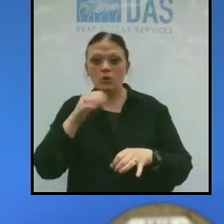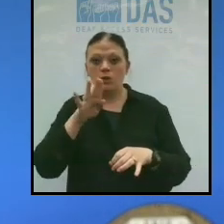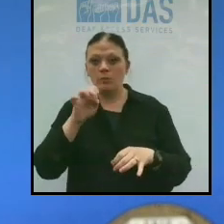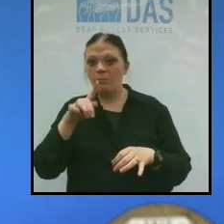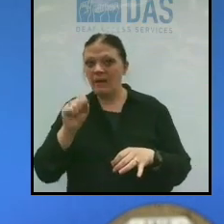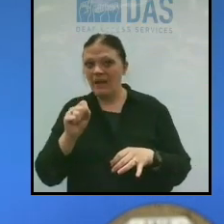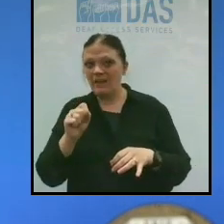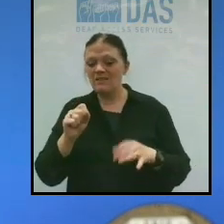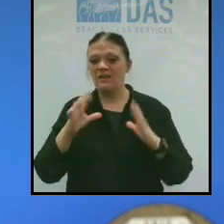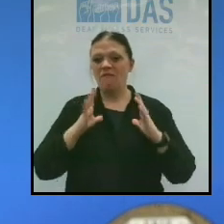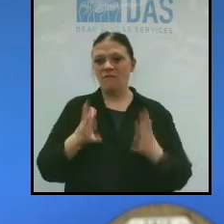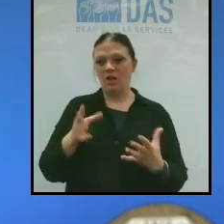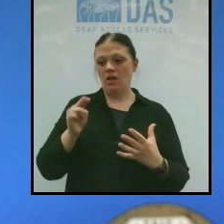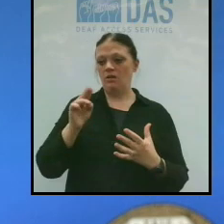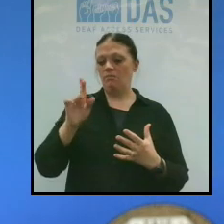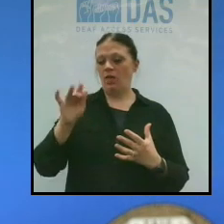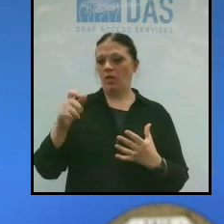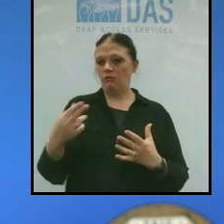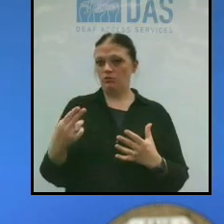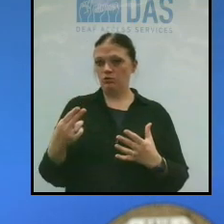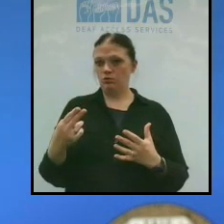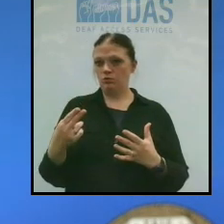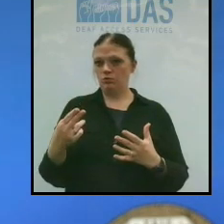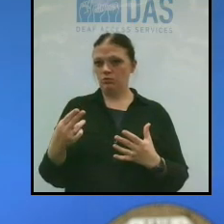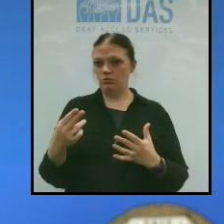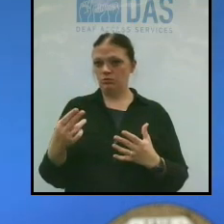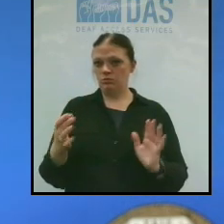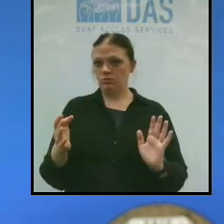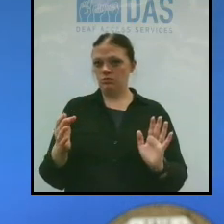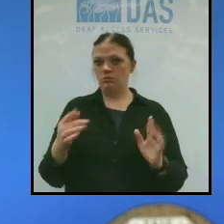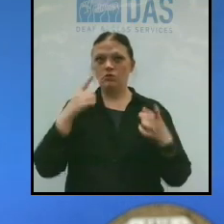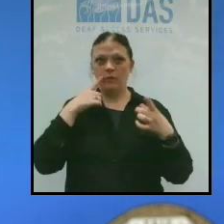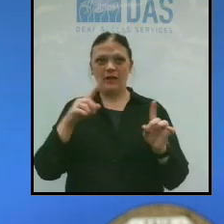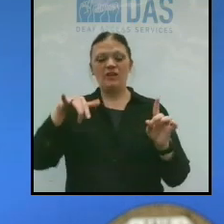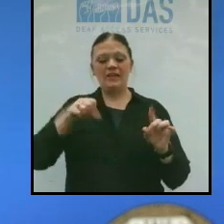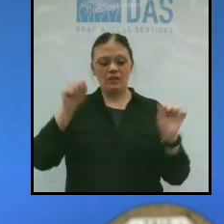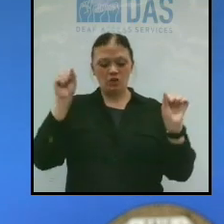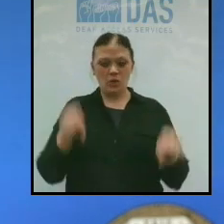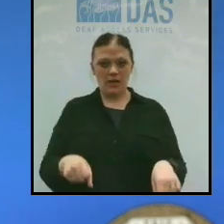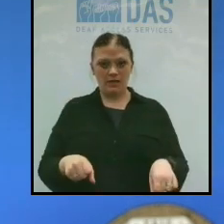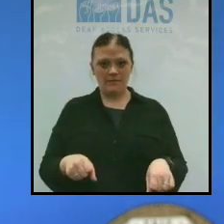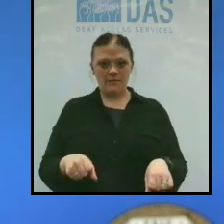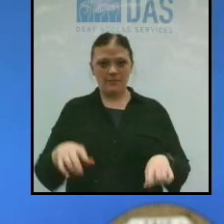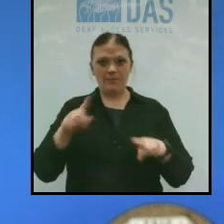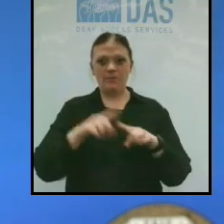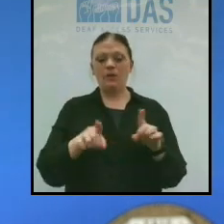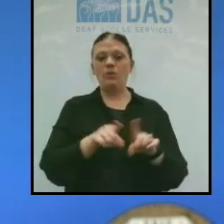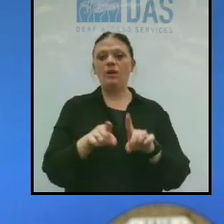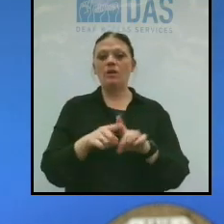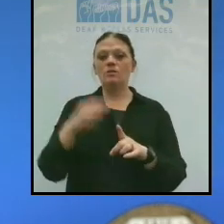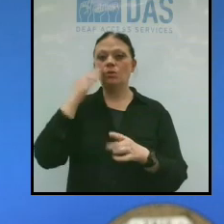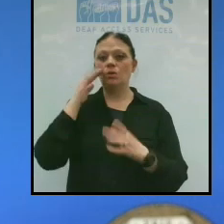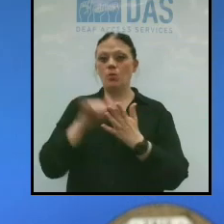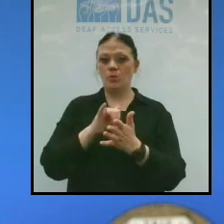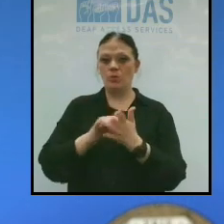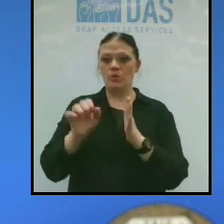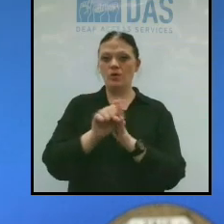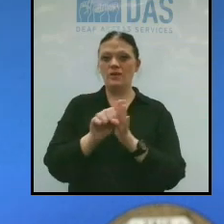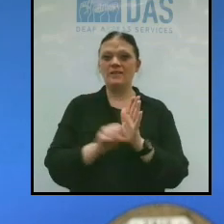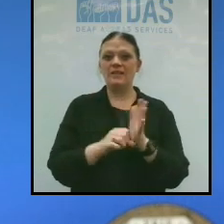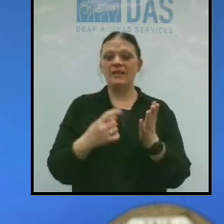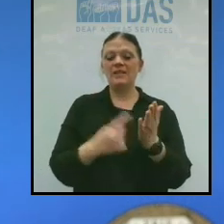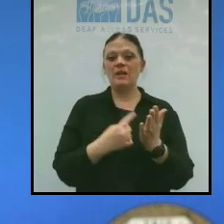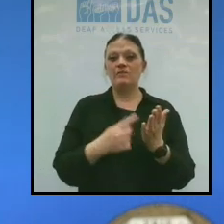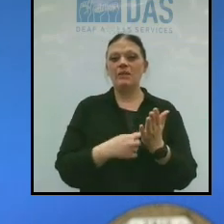okay if it was maintaining an older bed. So I announced that, yes, you could do that. But we also know New York State is